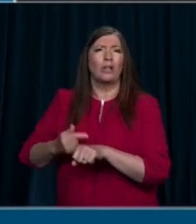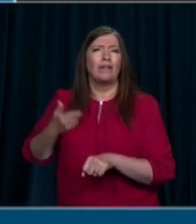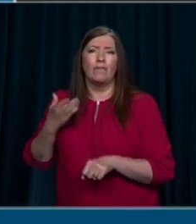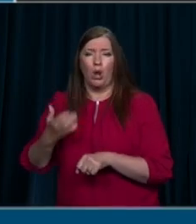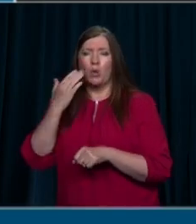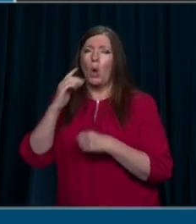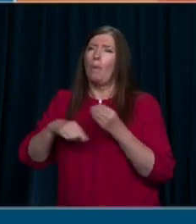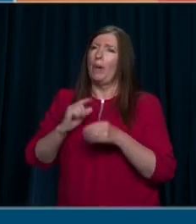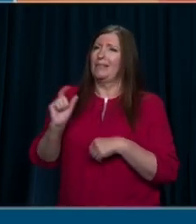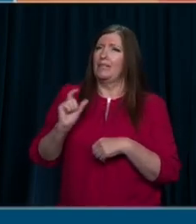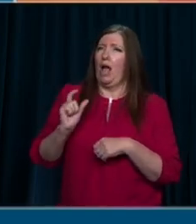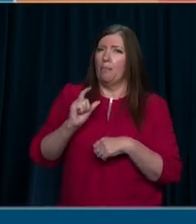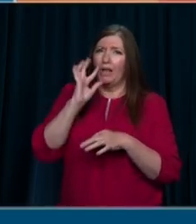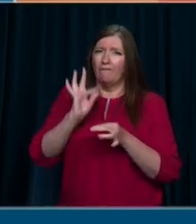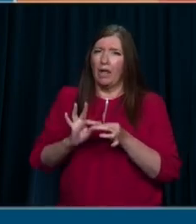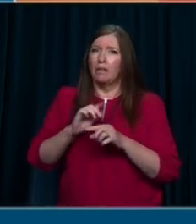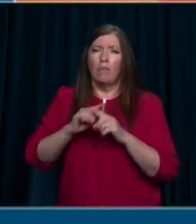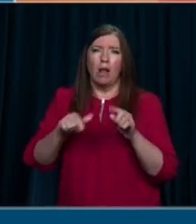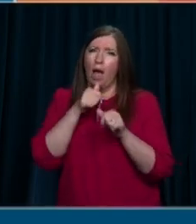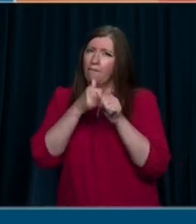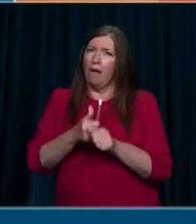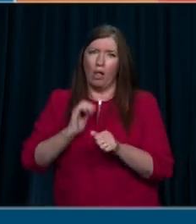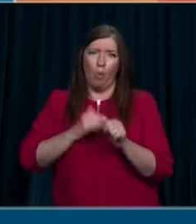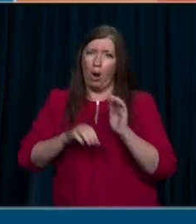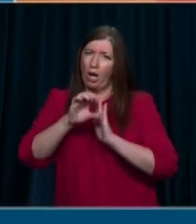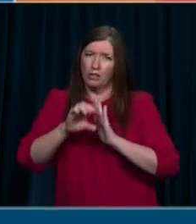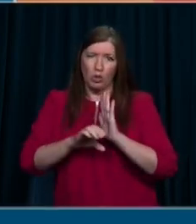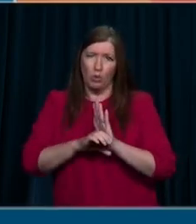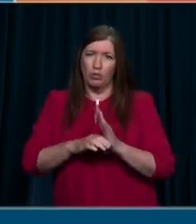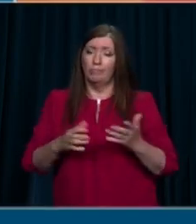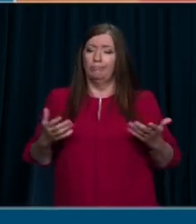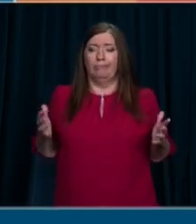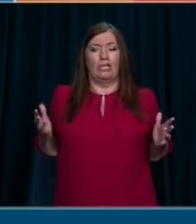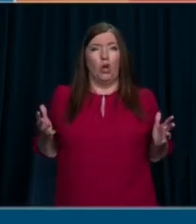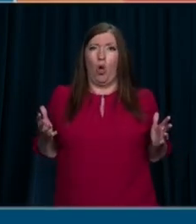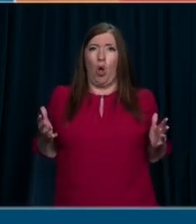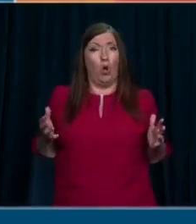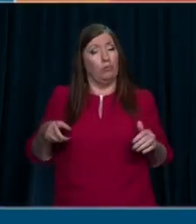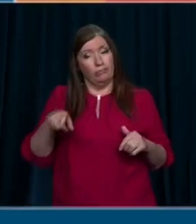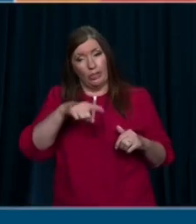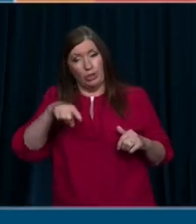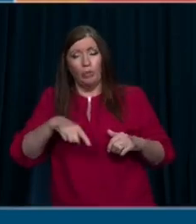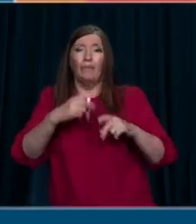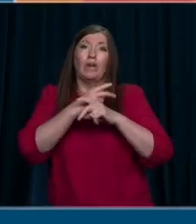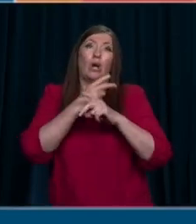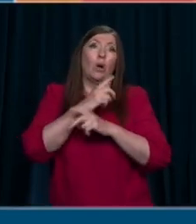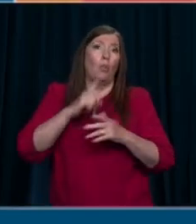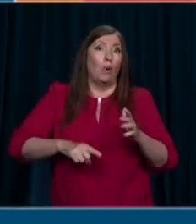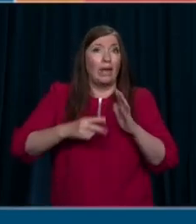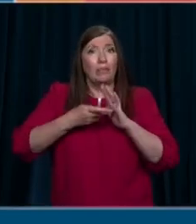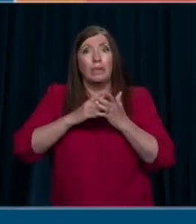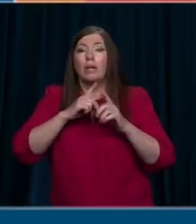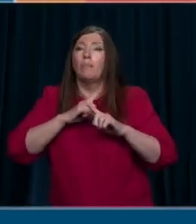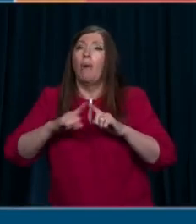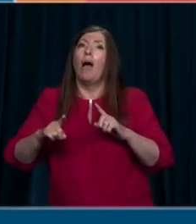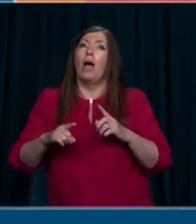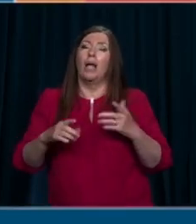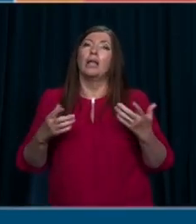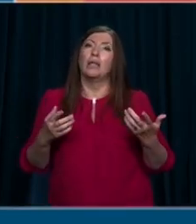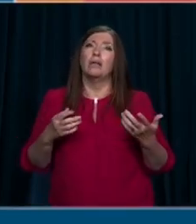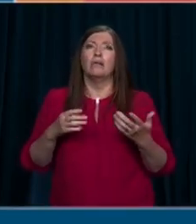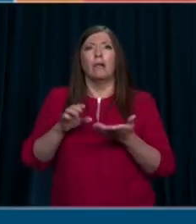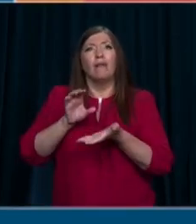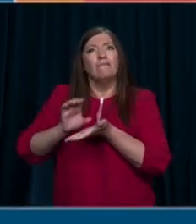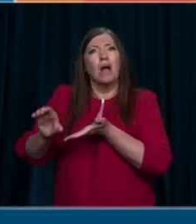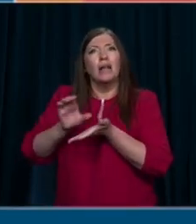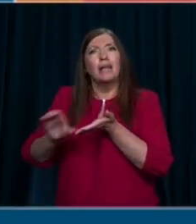It's inconsistent with our Constitution. That's all. I'll leave it at that. Let you guys look around and find out what it is. But as far as the funding